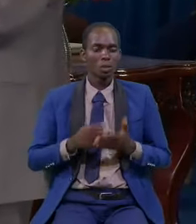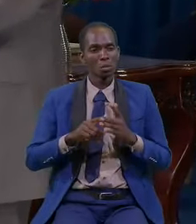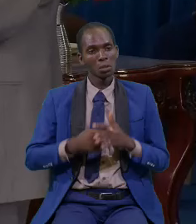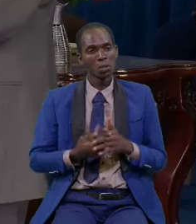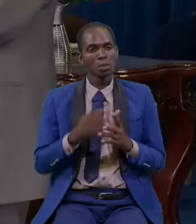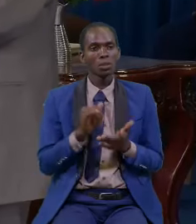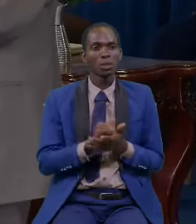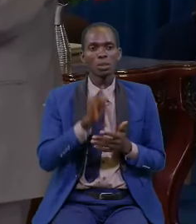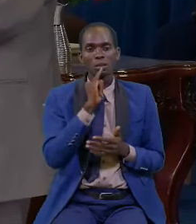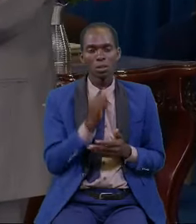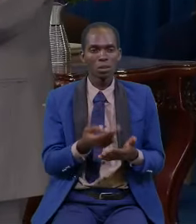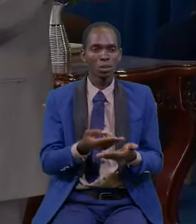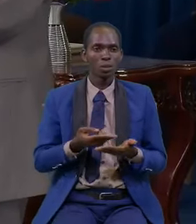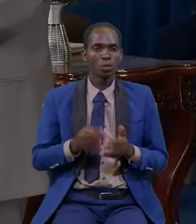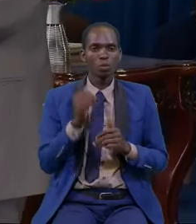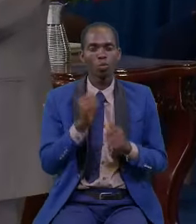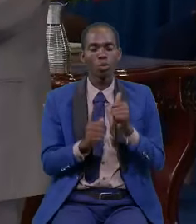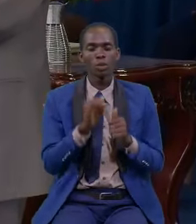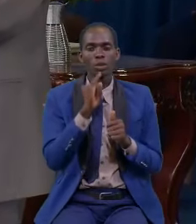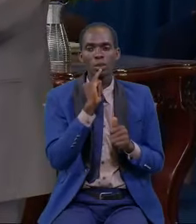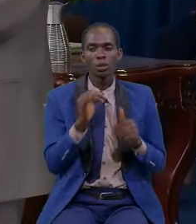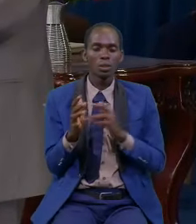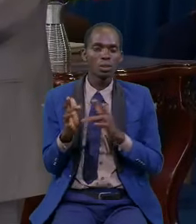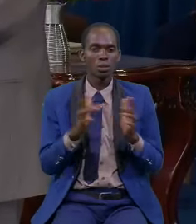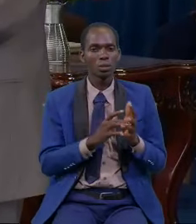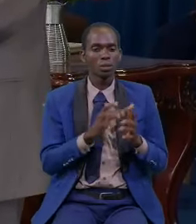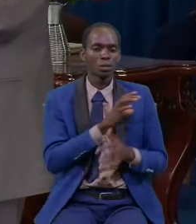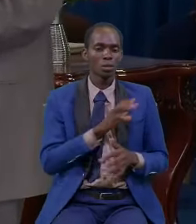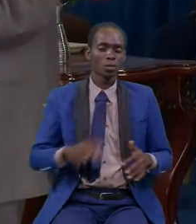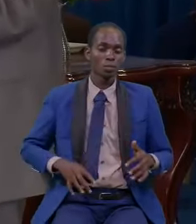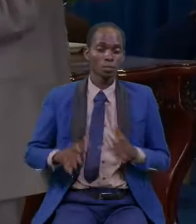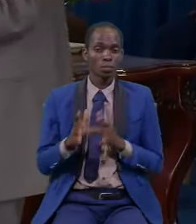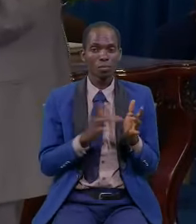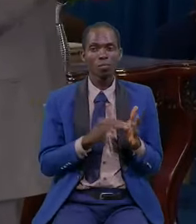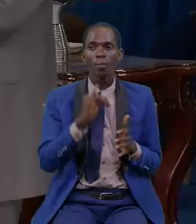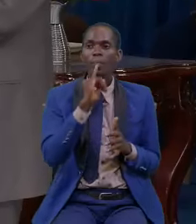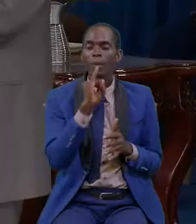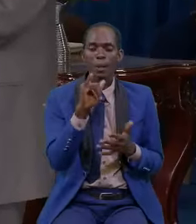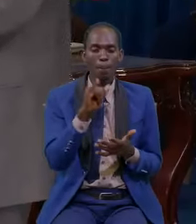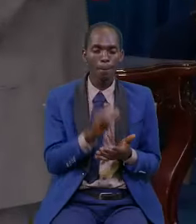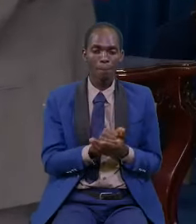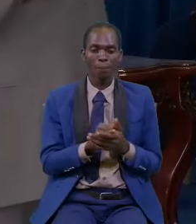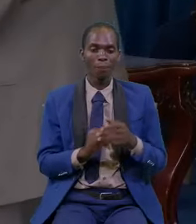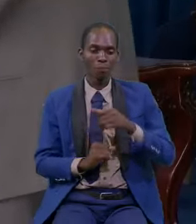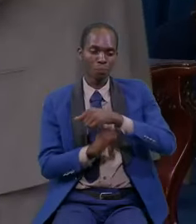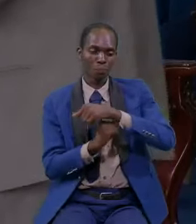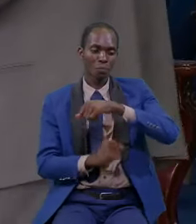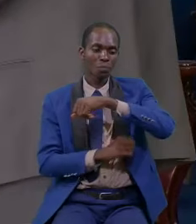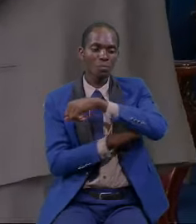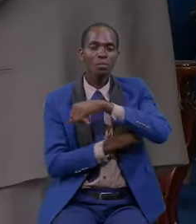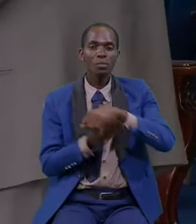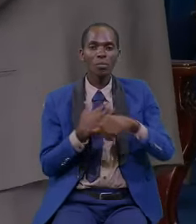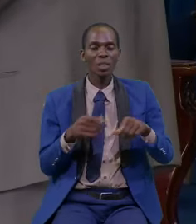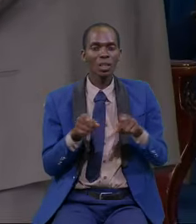Christ. Jesus, that foundation. And as we live our lives